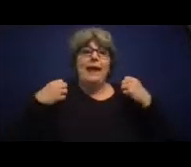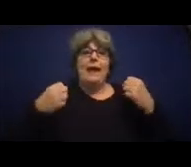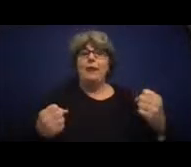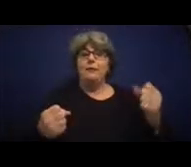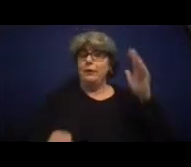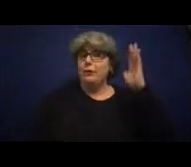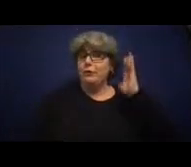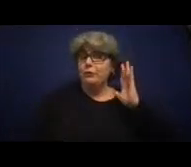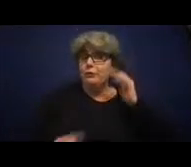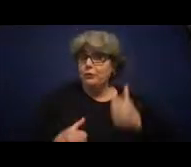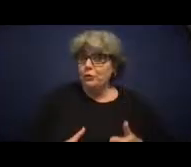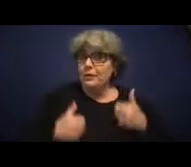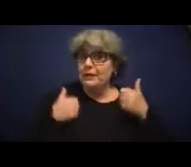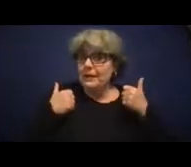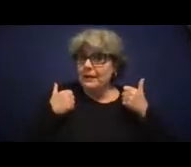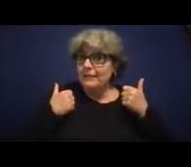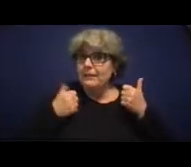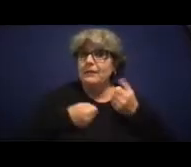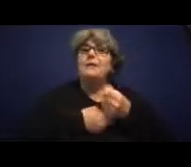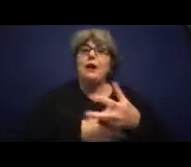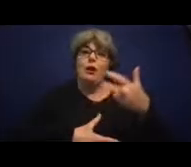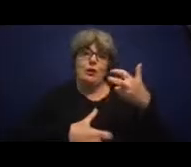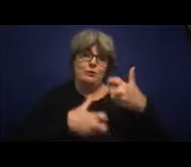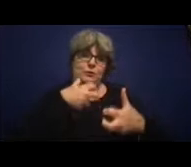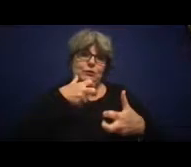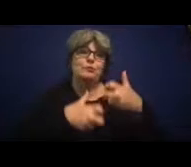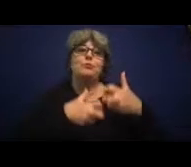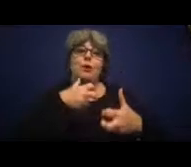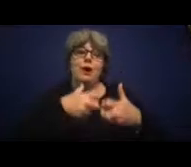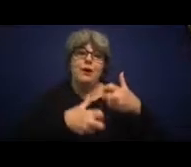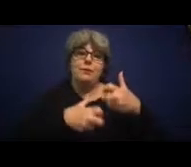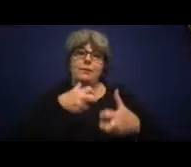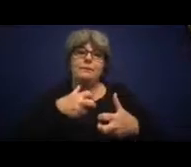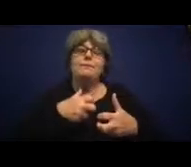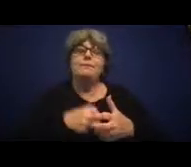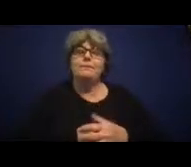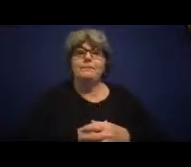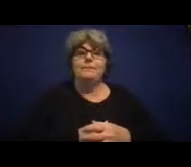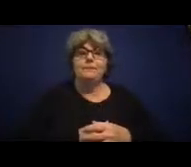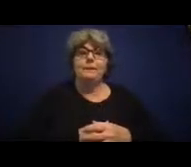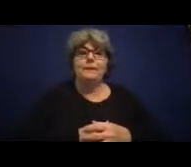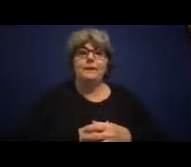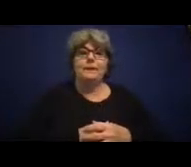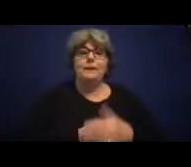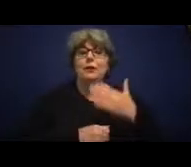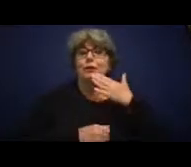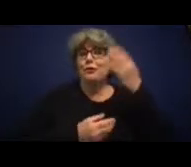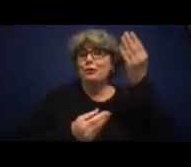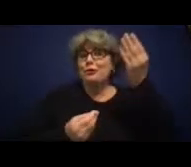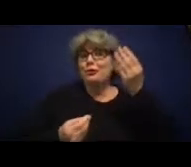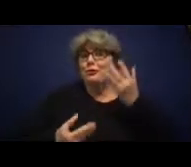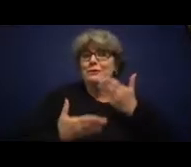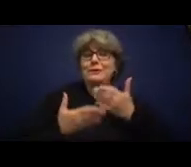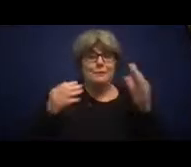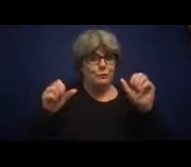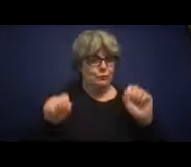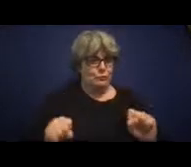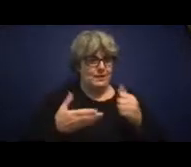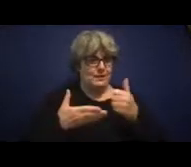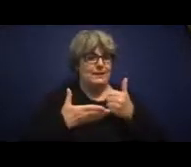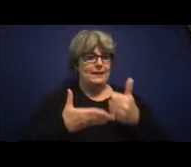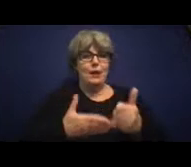be, and that really has problematic effects for the kelp forest ecosystem. The good news is that there's something we can do